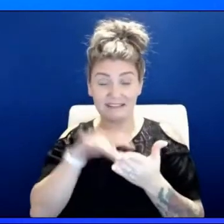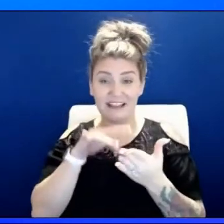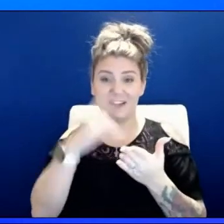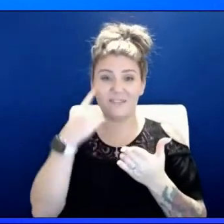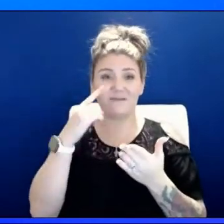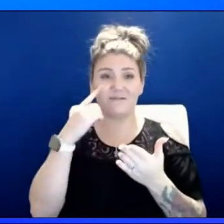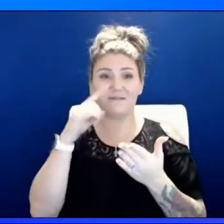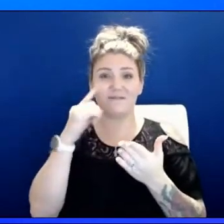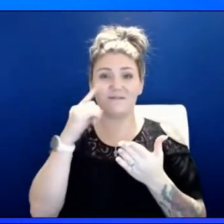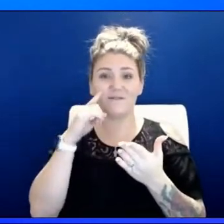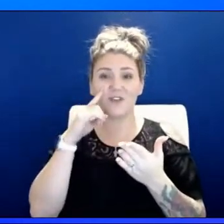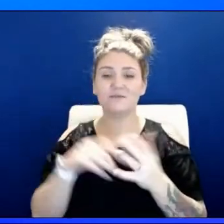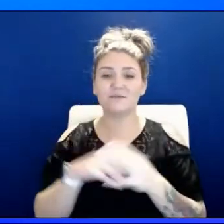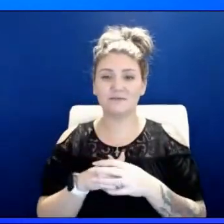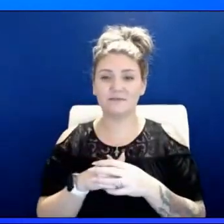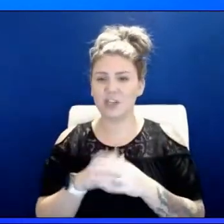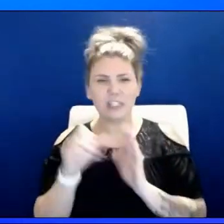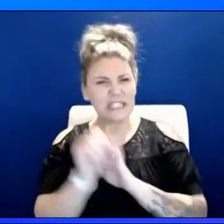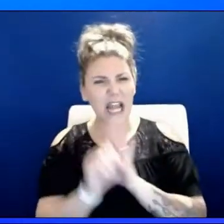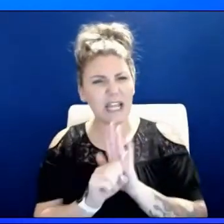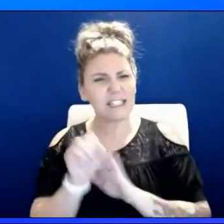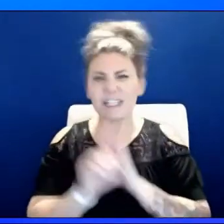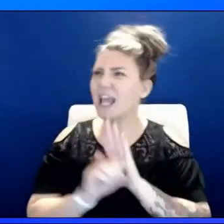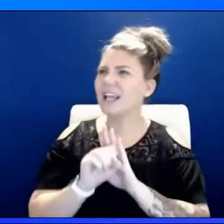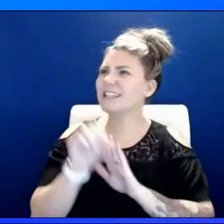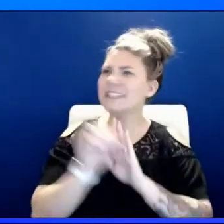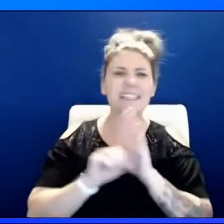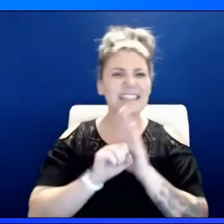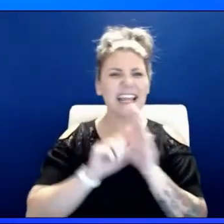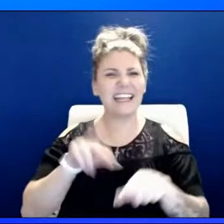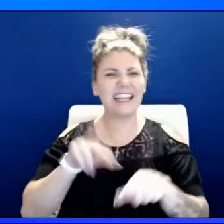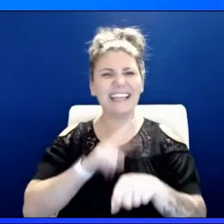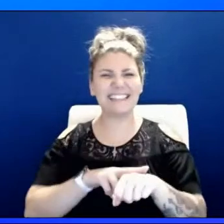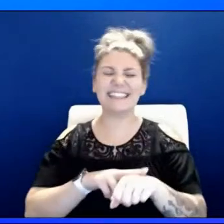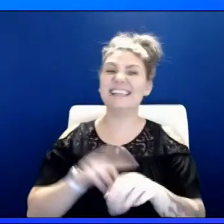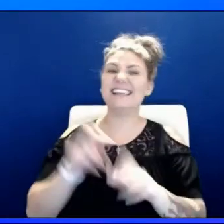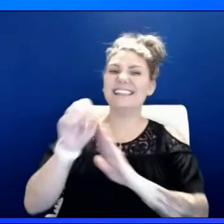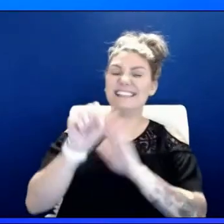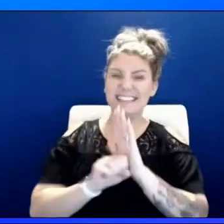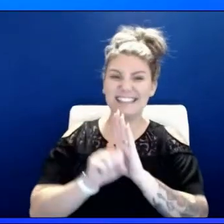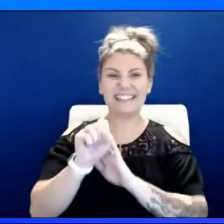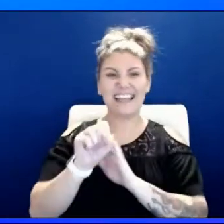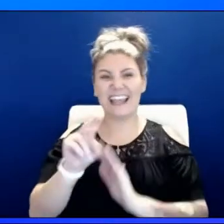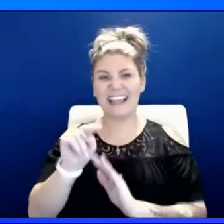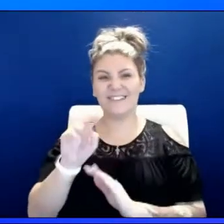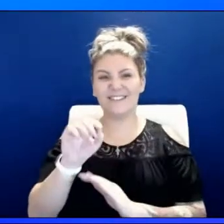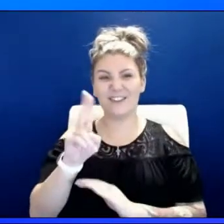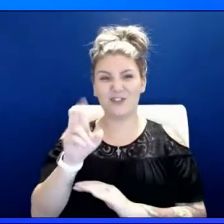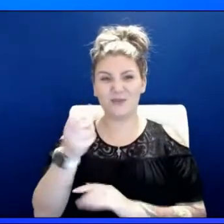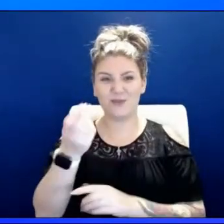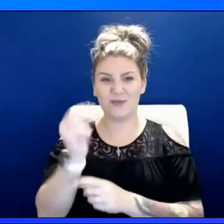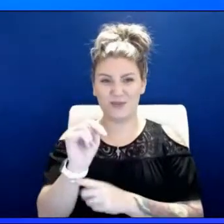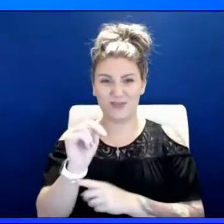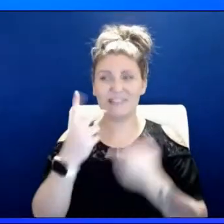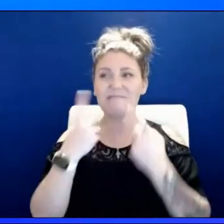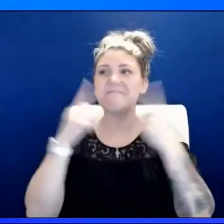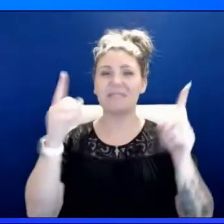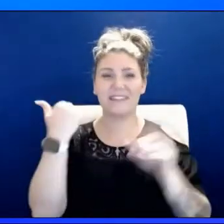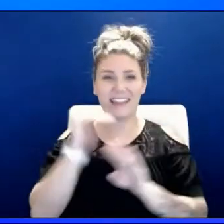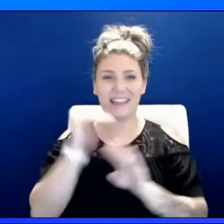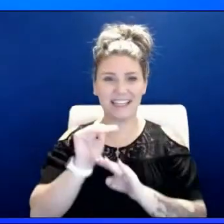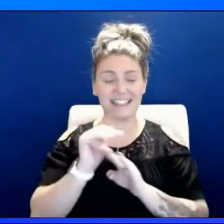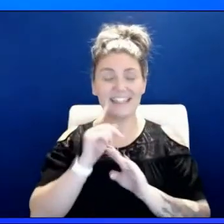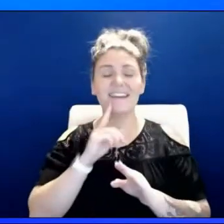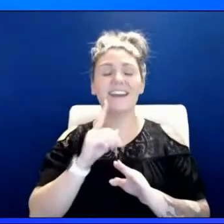Art or State of the Nation, State of the Union address last night. And the idea is, how fast can we get